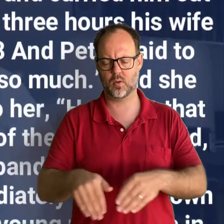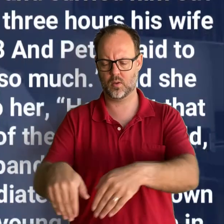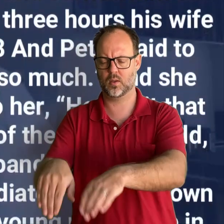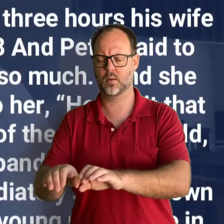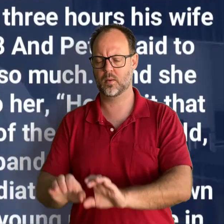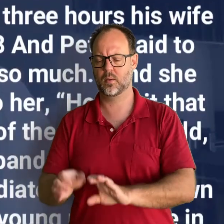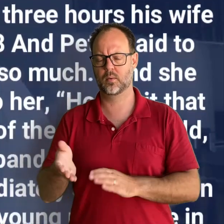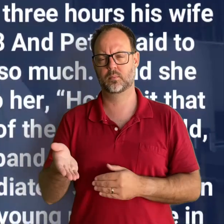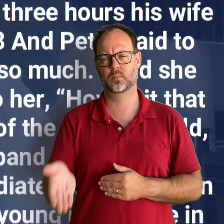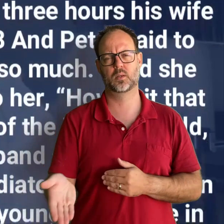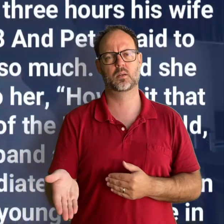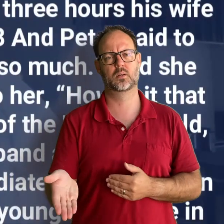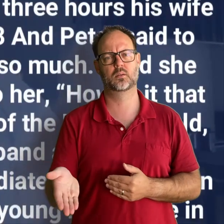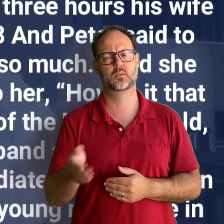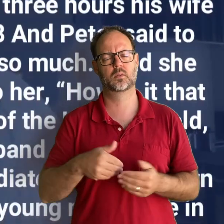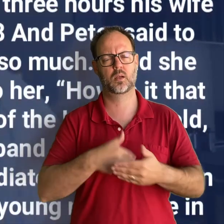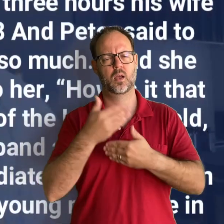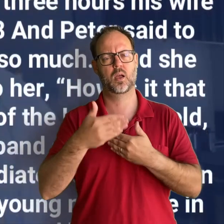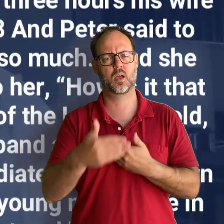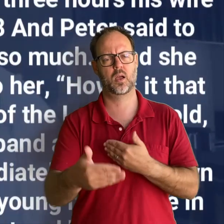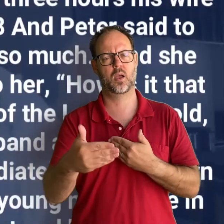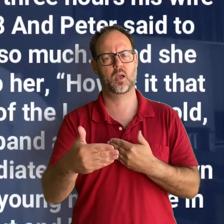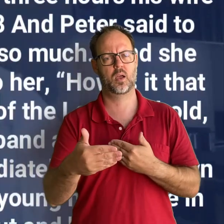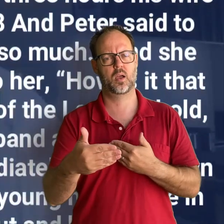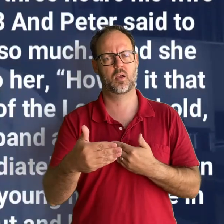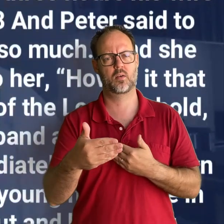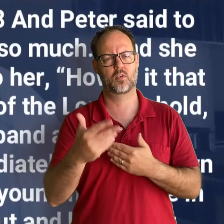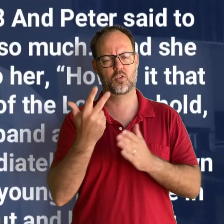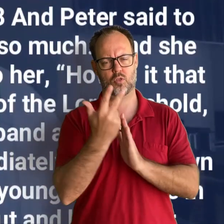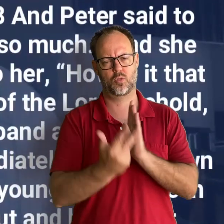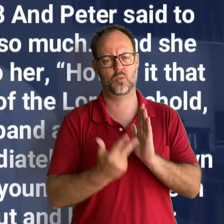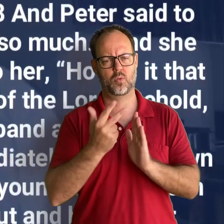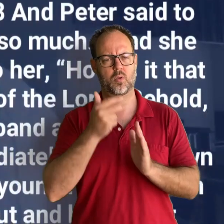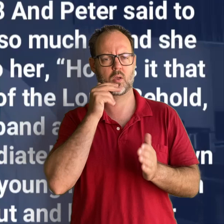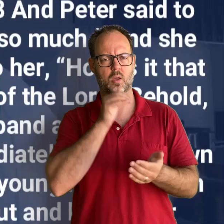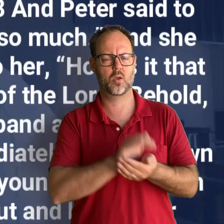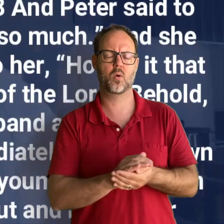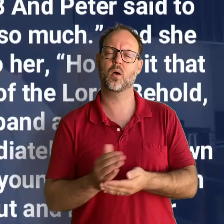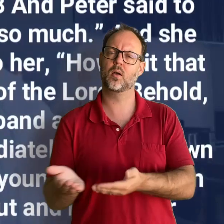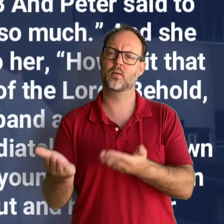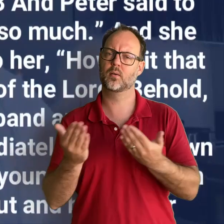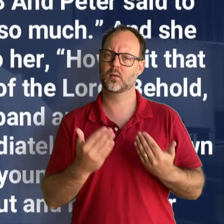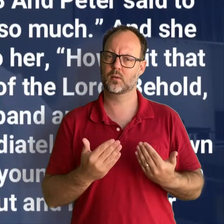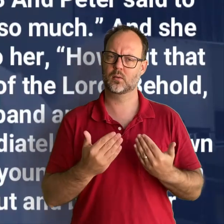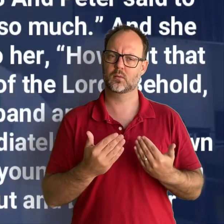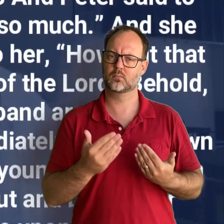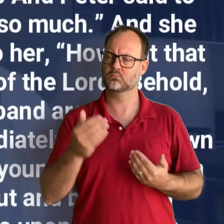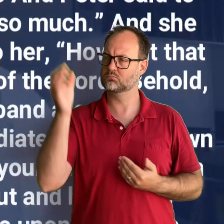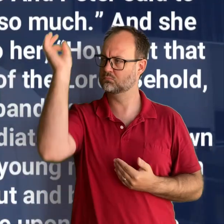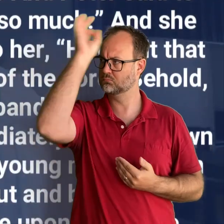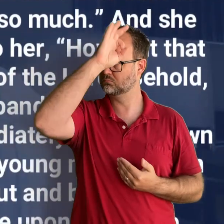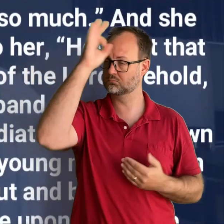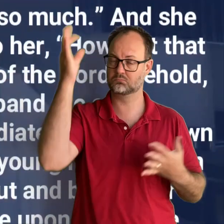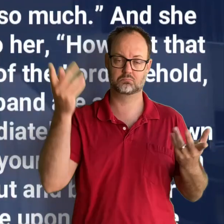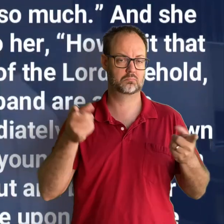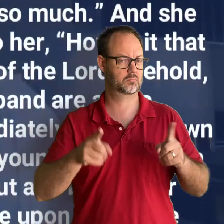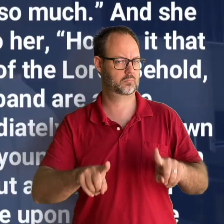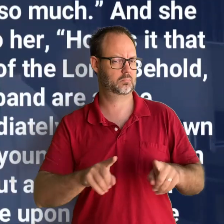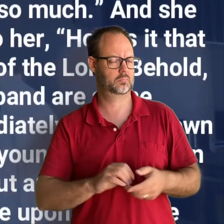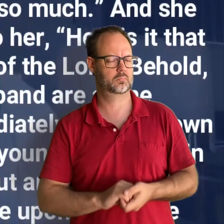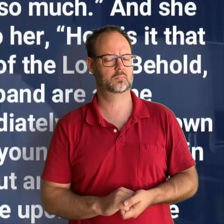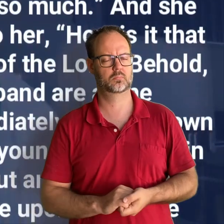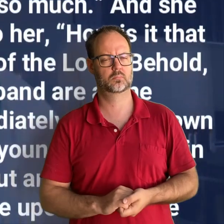and buried him. After an interval of about 3 hours, his wife came in, not knowing what had